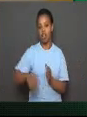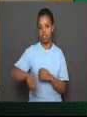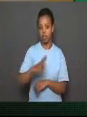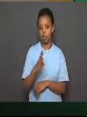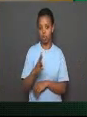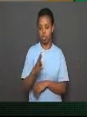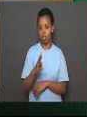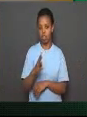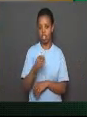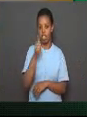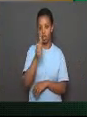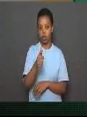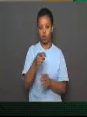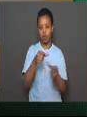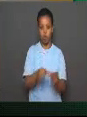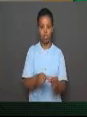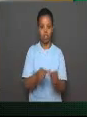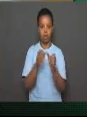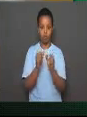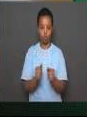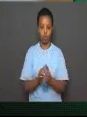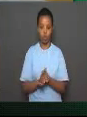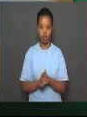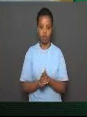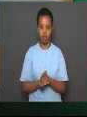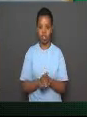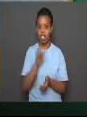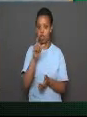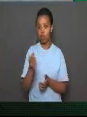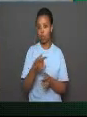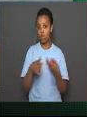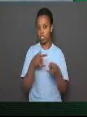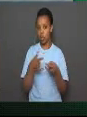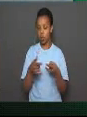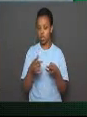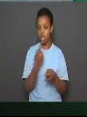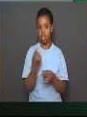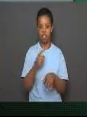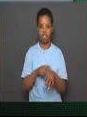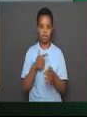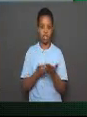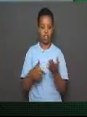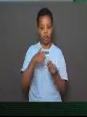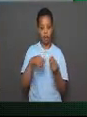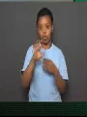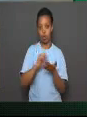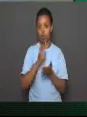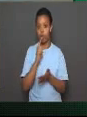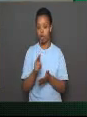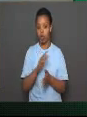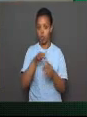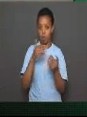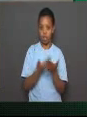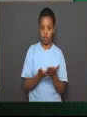can establish themselves. Some species that can be found in this area